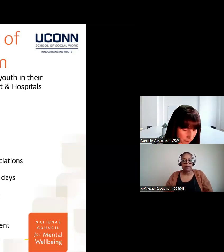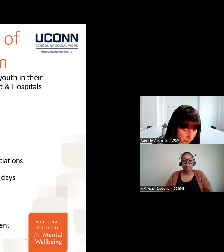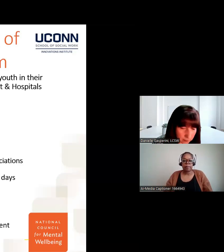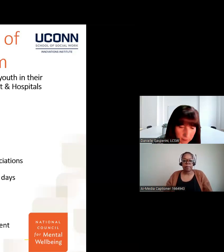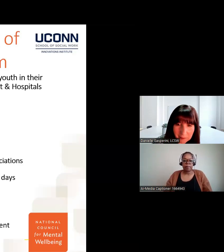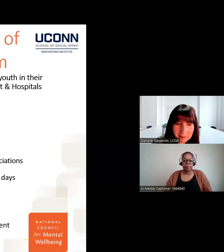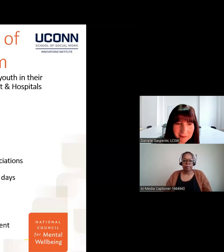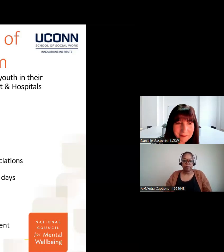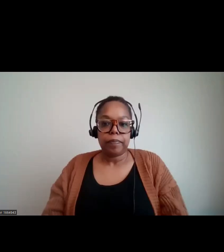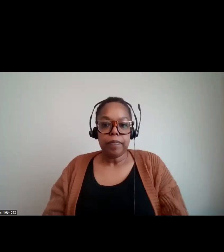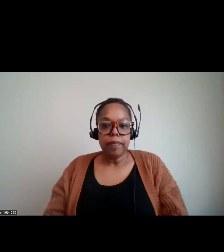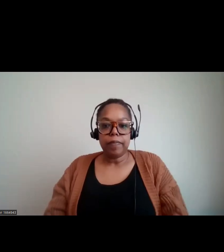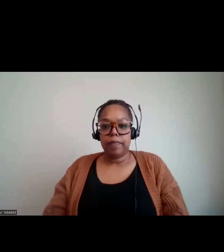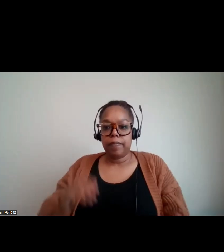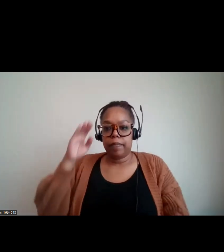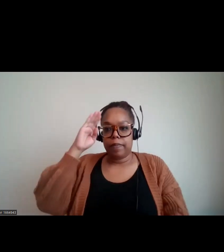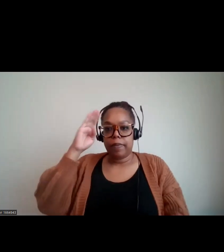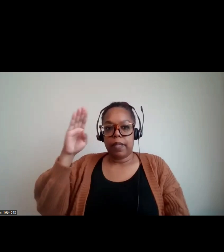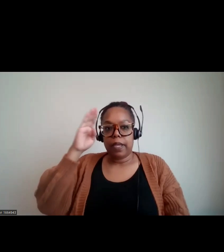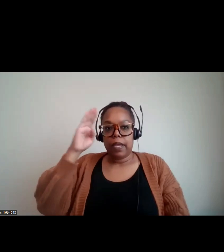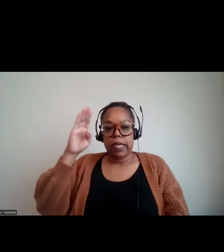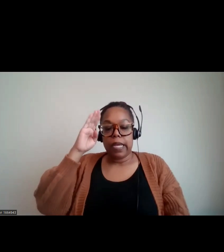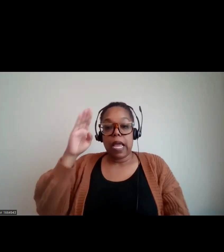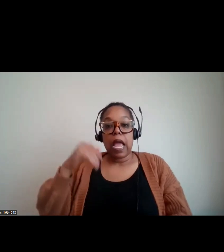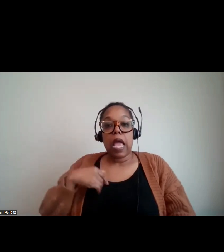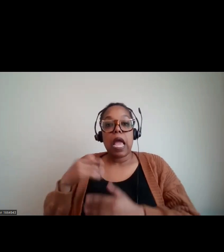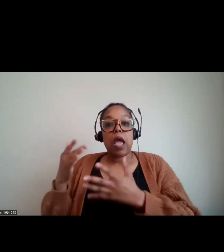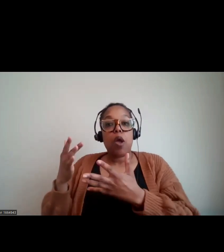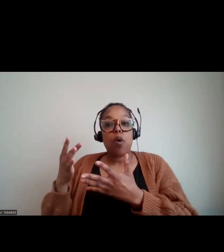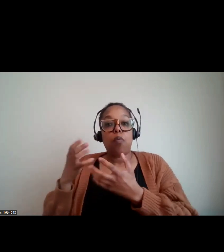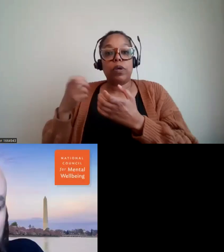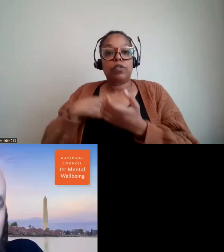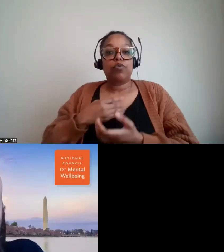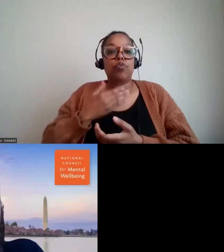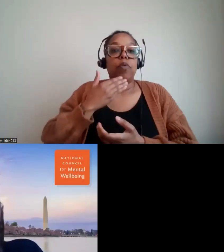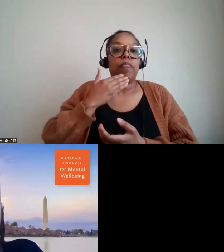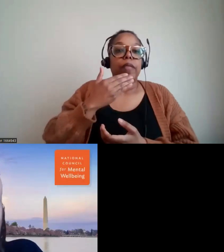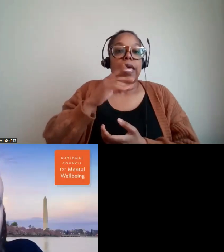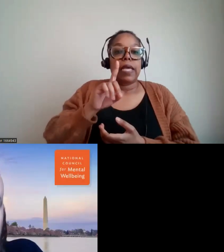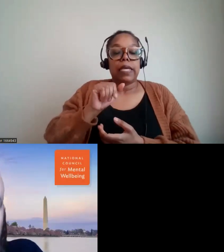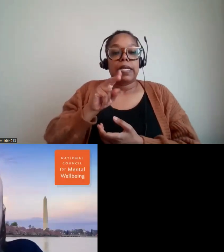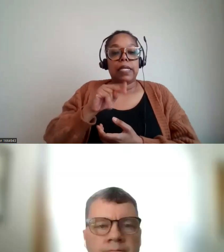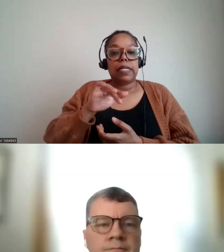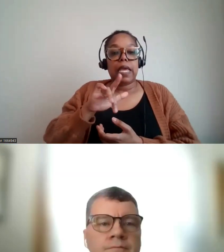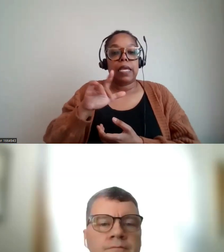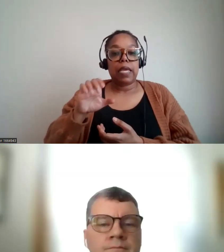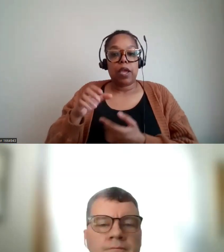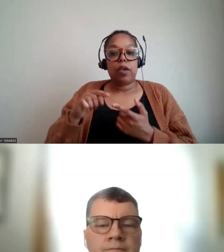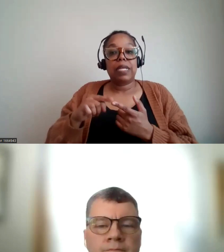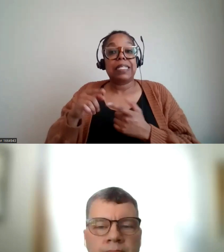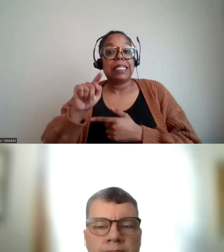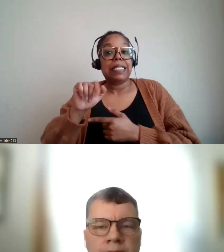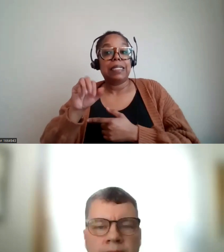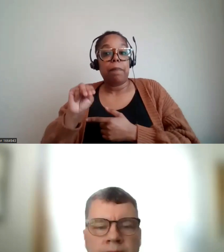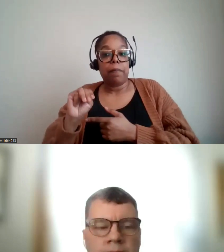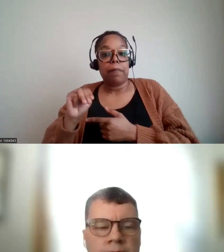Yeah, hi everybody. I want to thank our presenters, Tim and Danielle, again for that great presentation. And now my